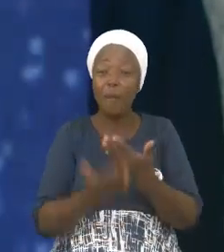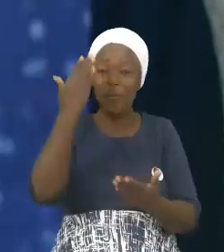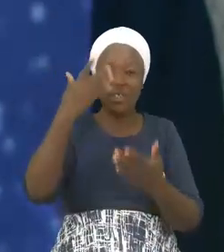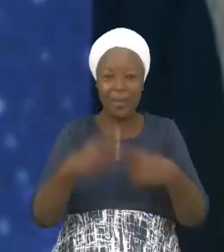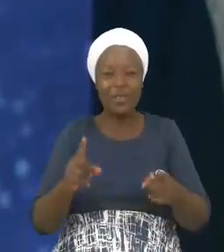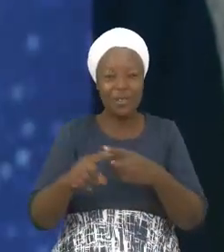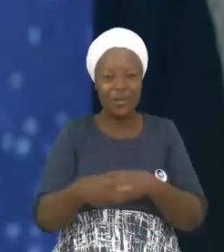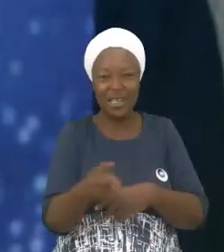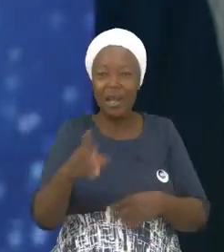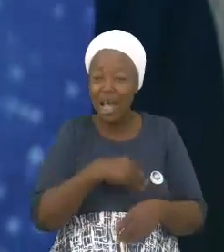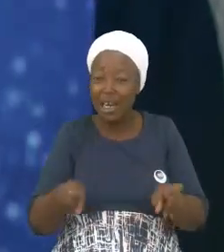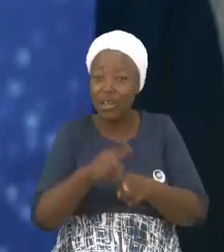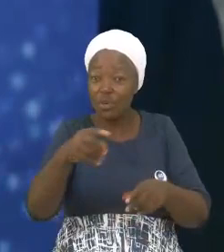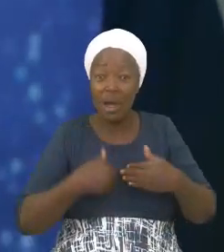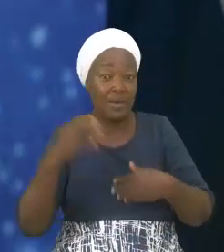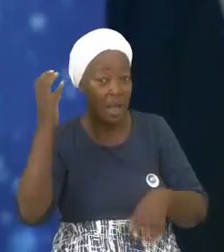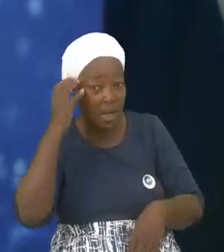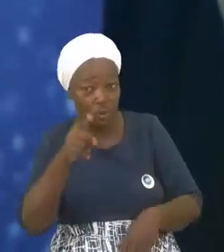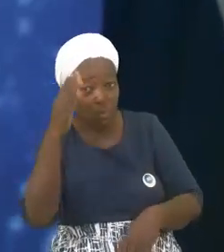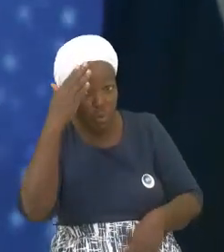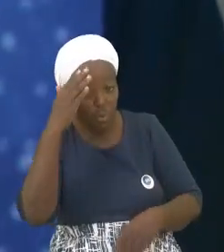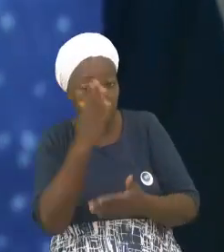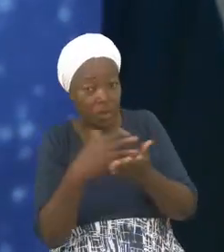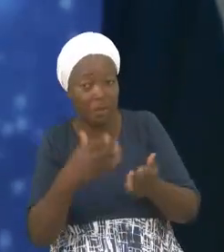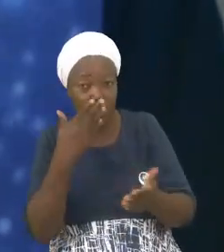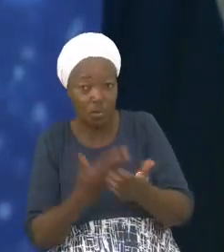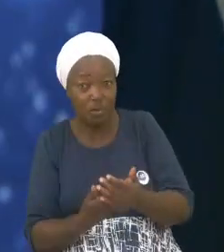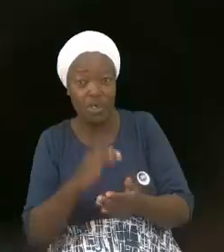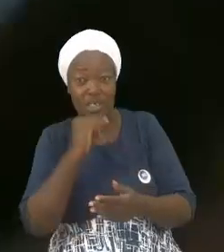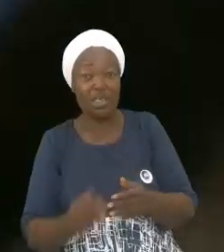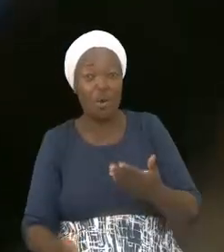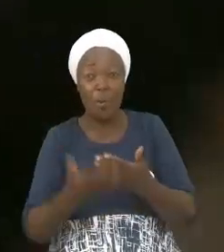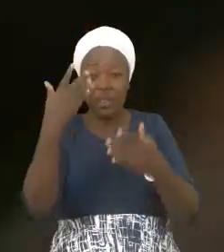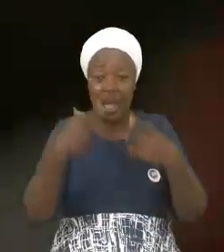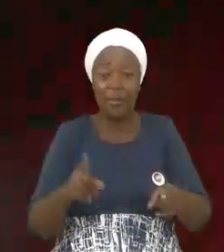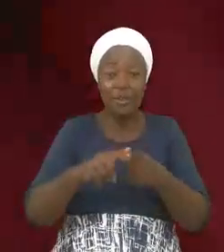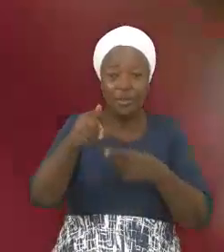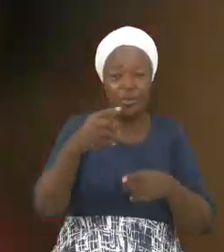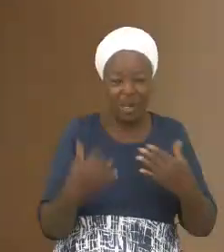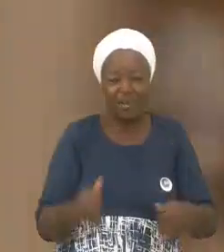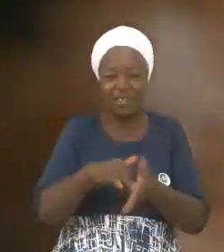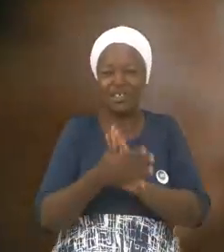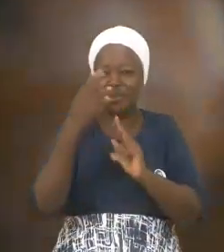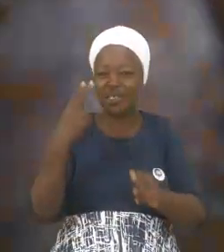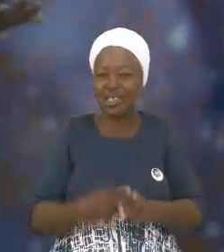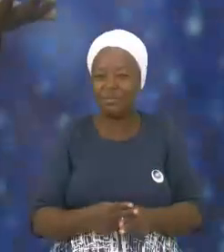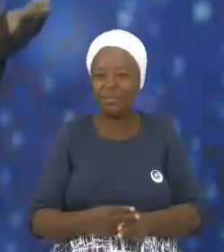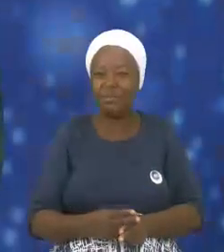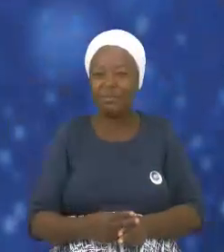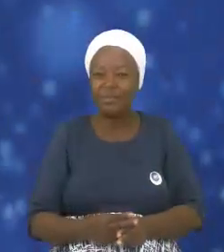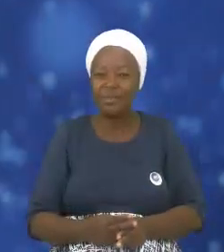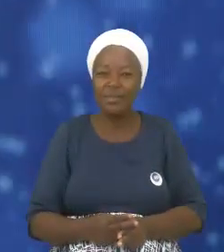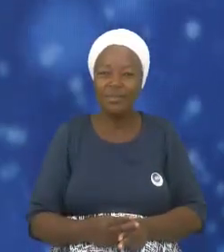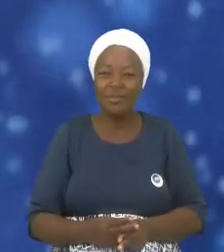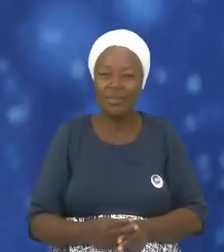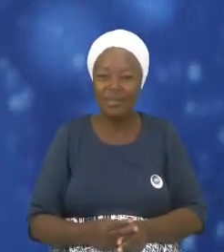And as you have heard, you know something good is about to happen to you. Because that